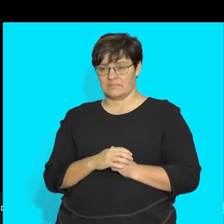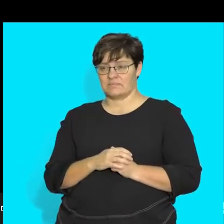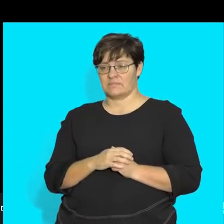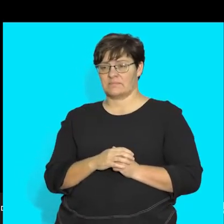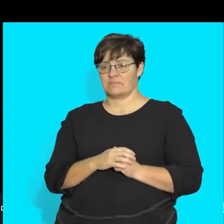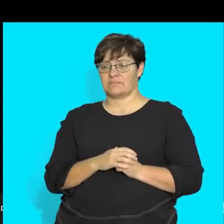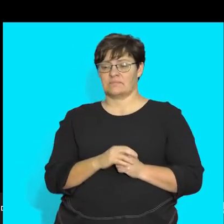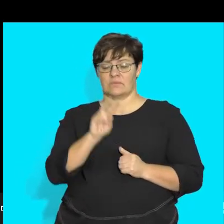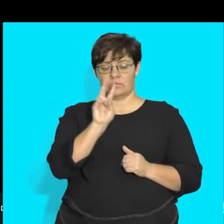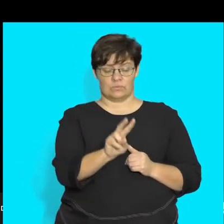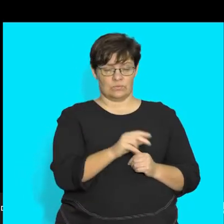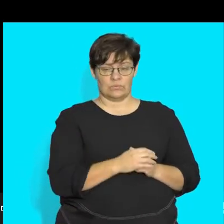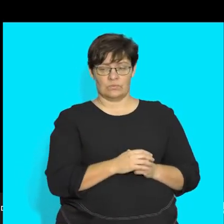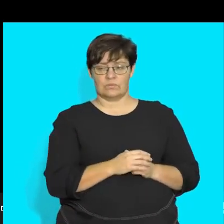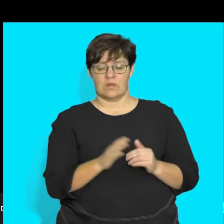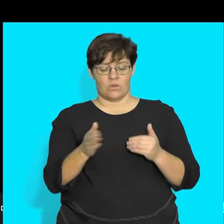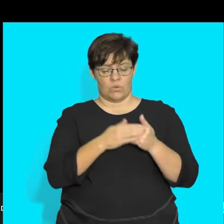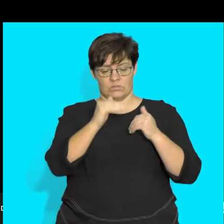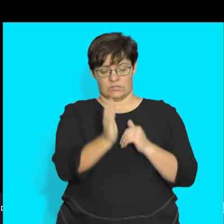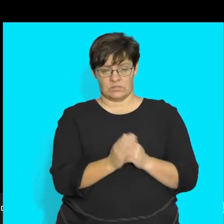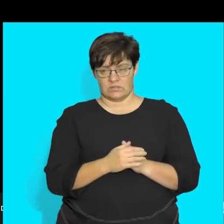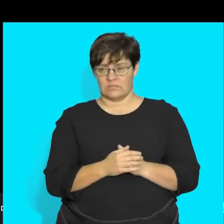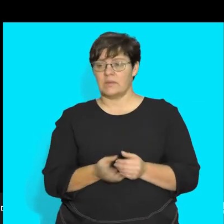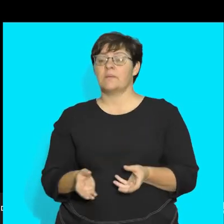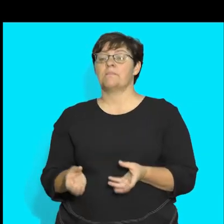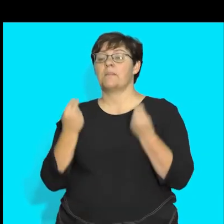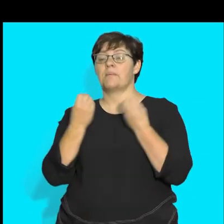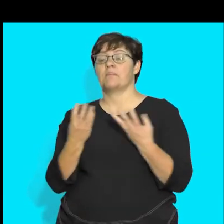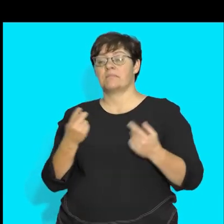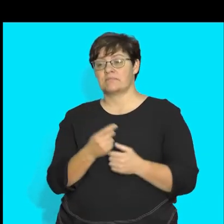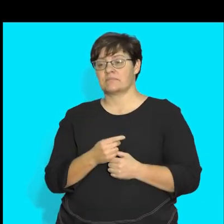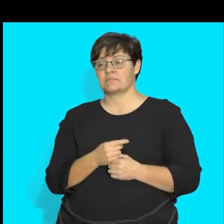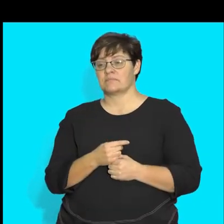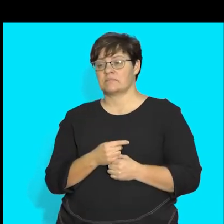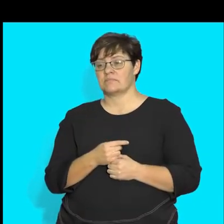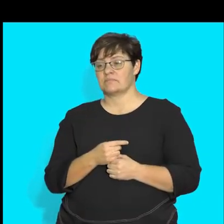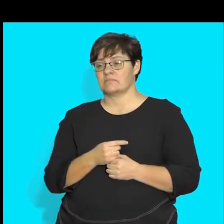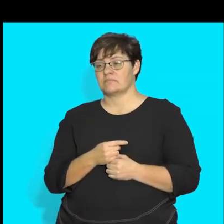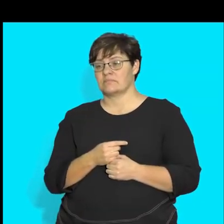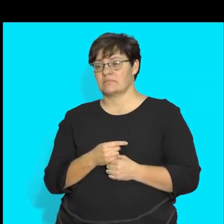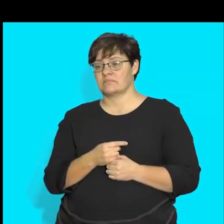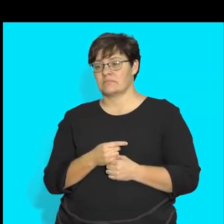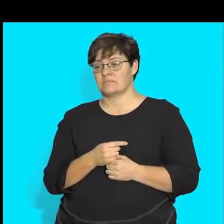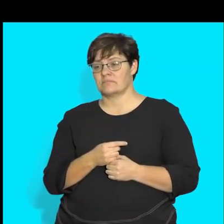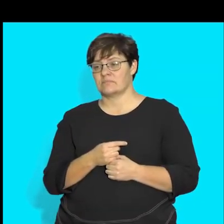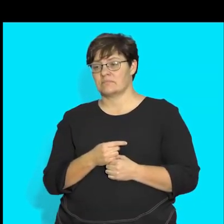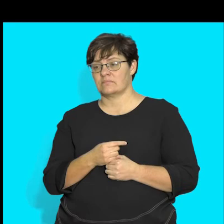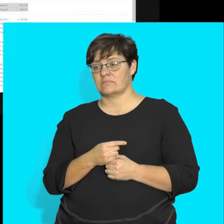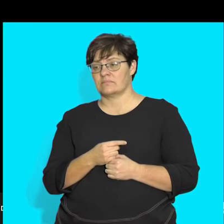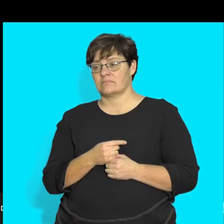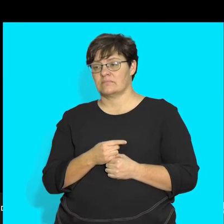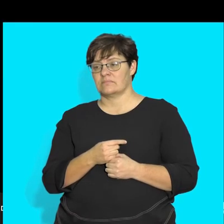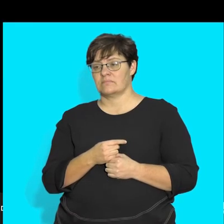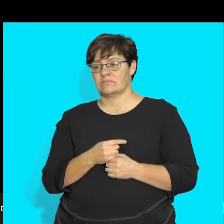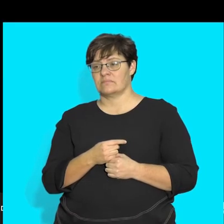put in 2. I'm going to close the brackets, and I'm going to get an angle. Oh, and let's go back here. What was